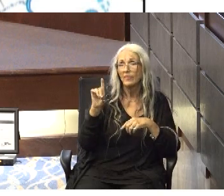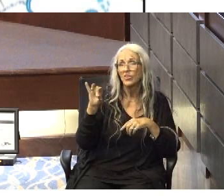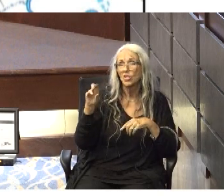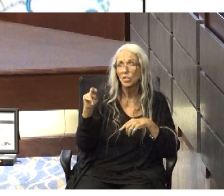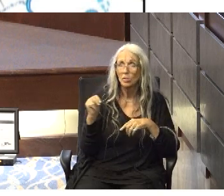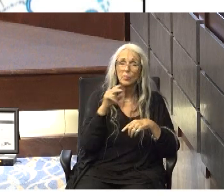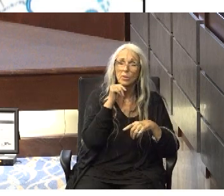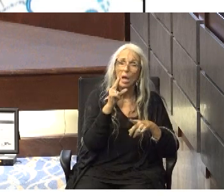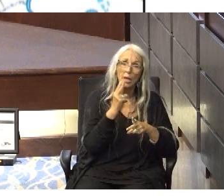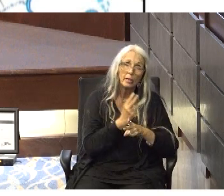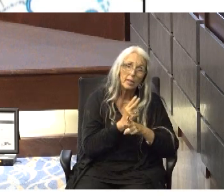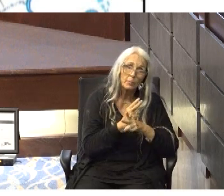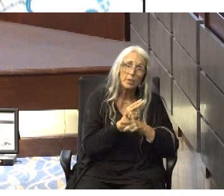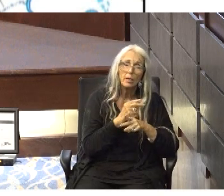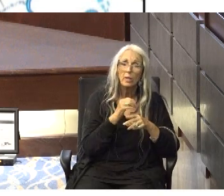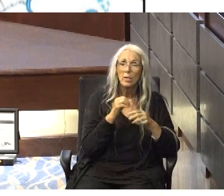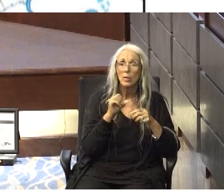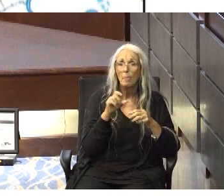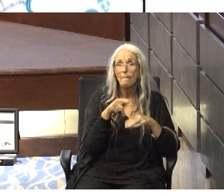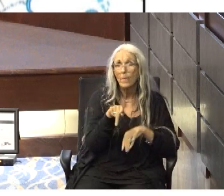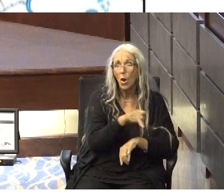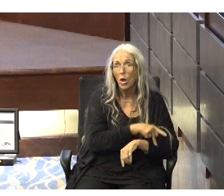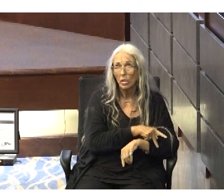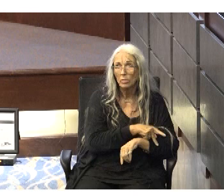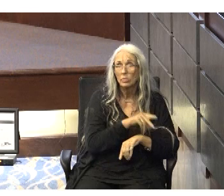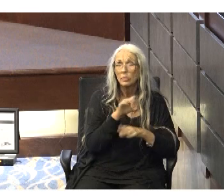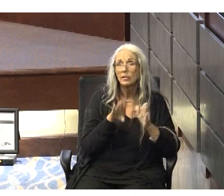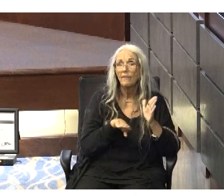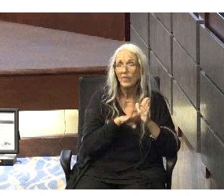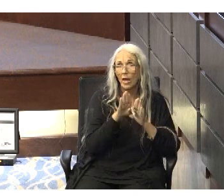we're not keeping pace with park development.